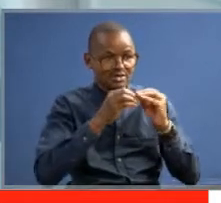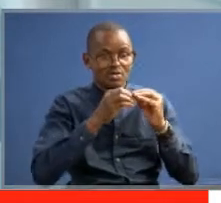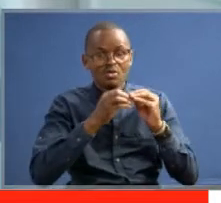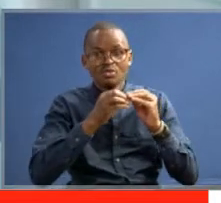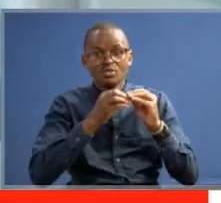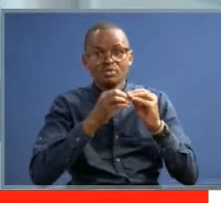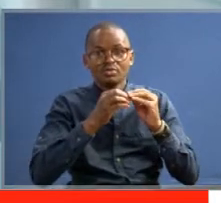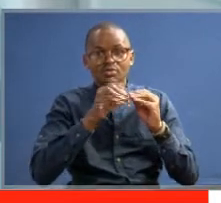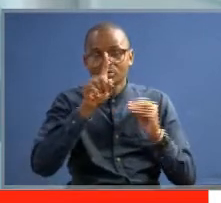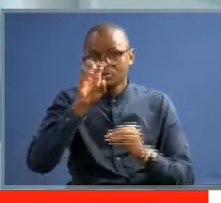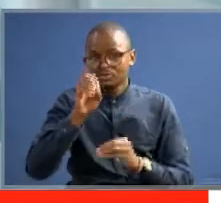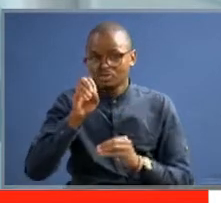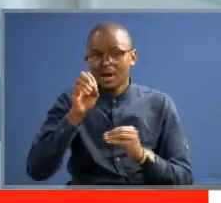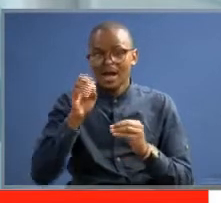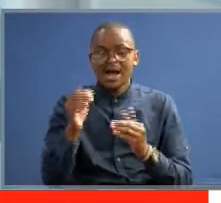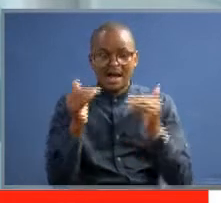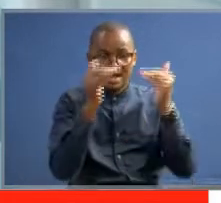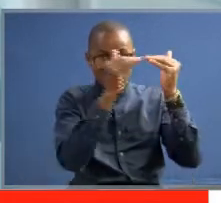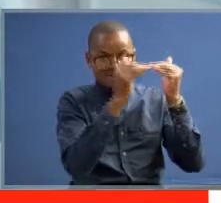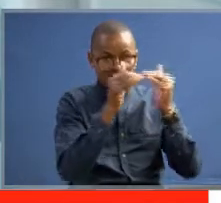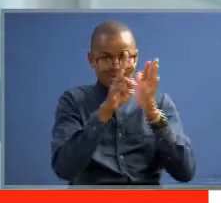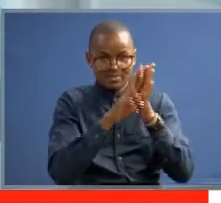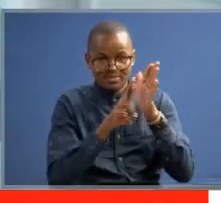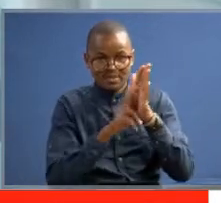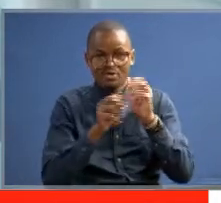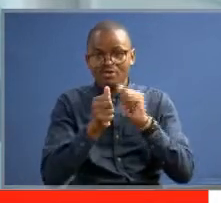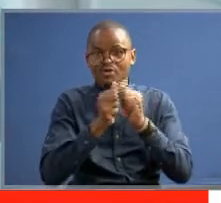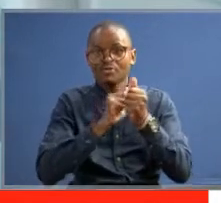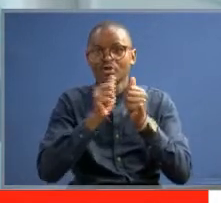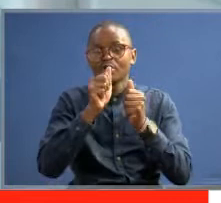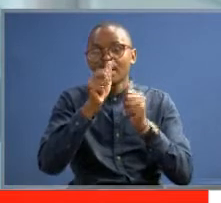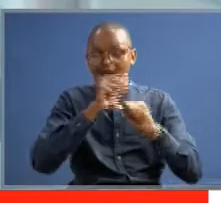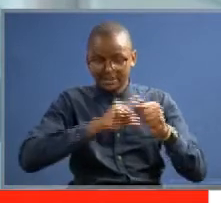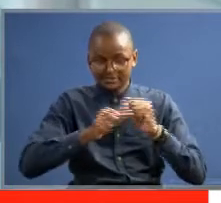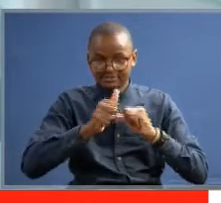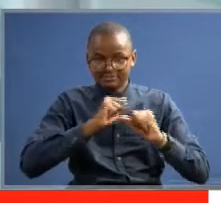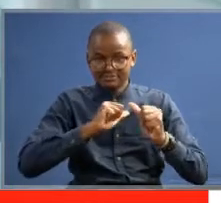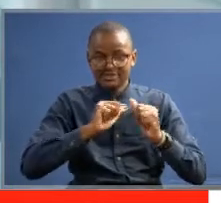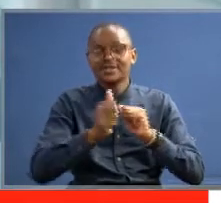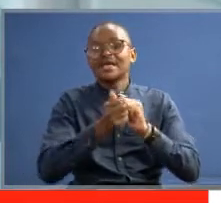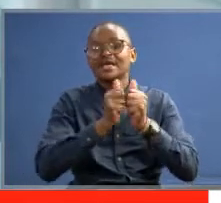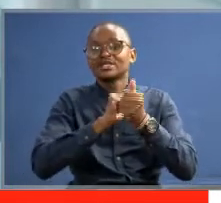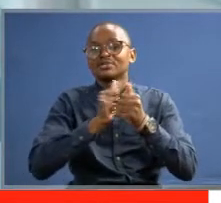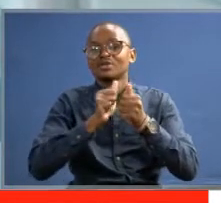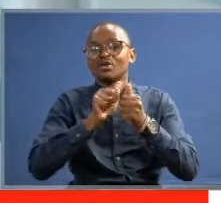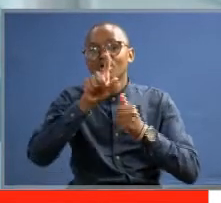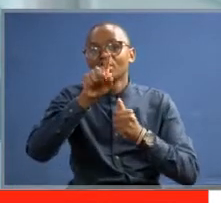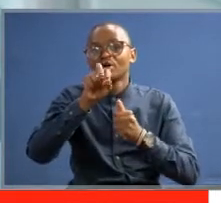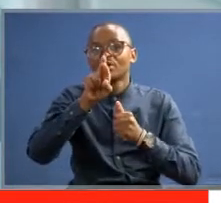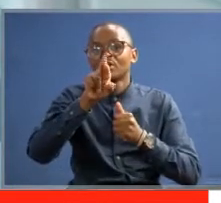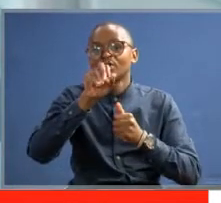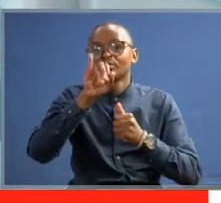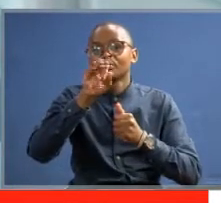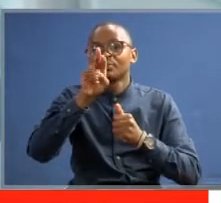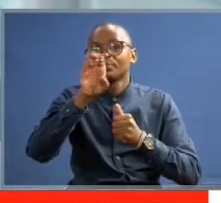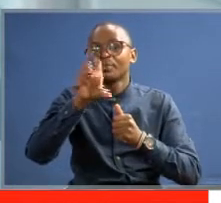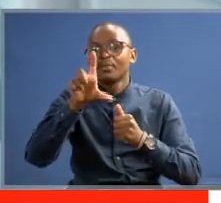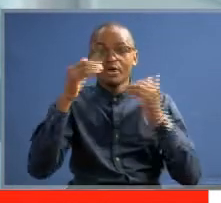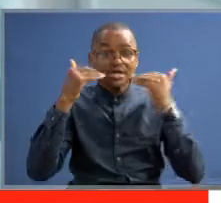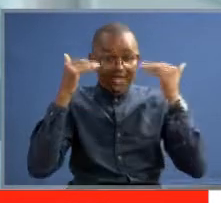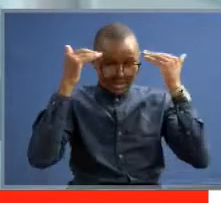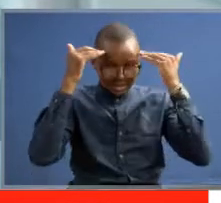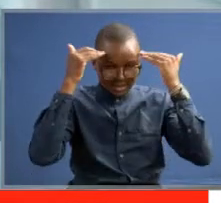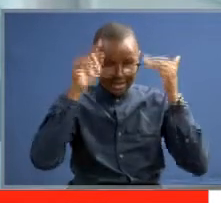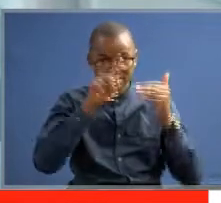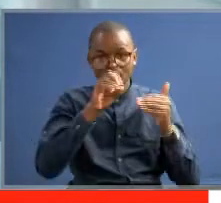order to harmonize the registration of sports activities. The Sports Tribunal was created in order